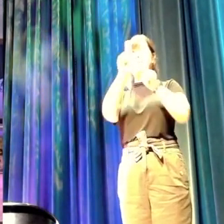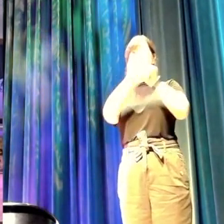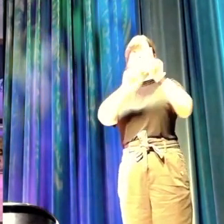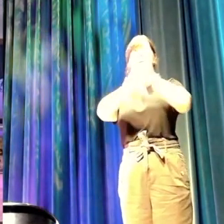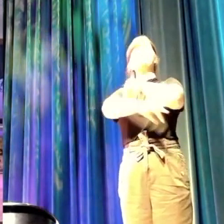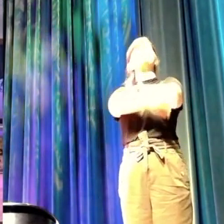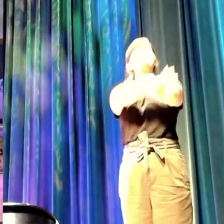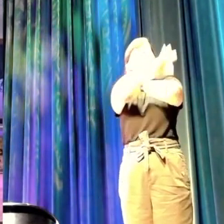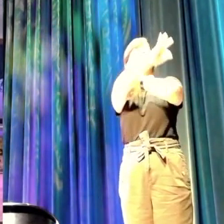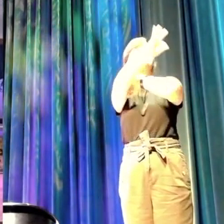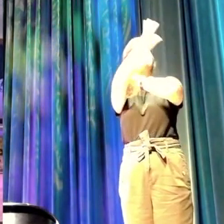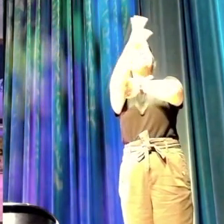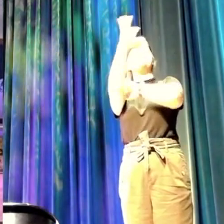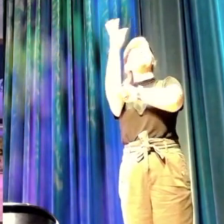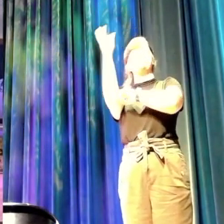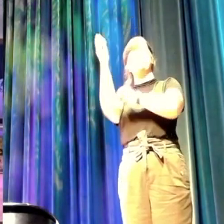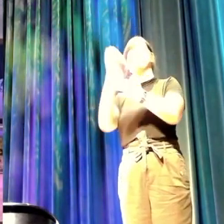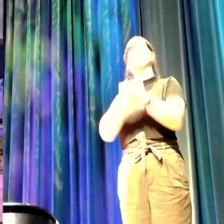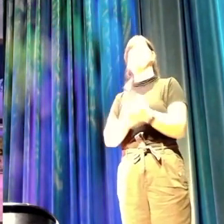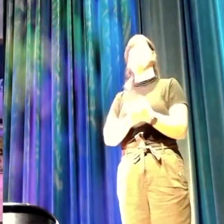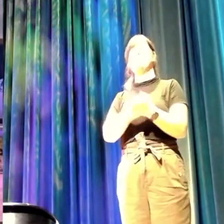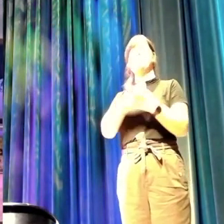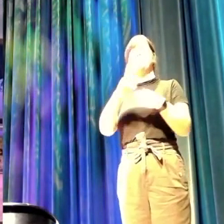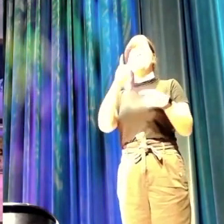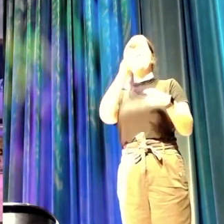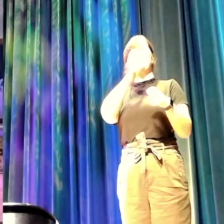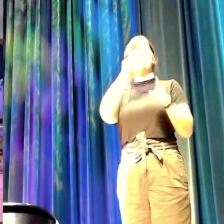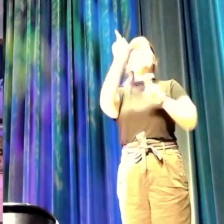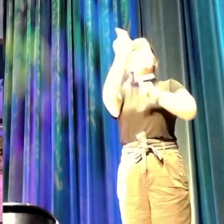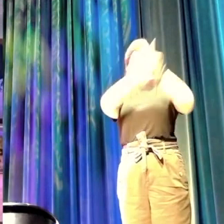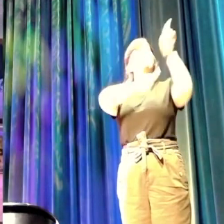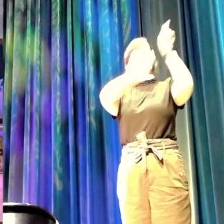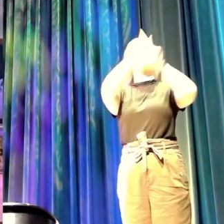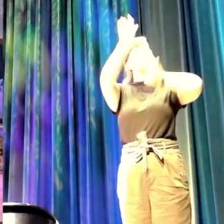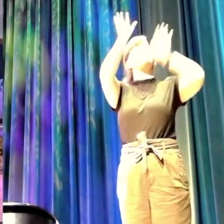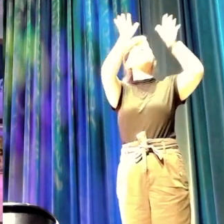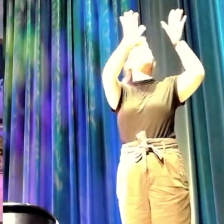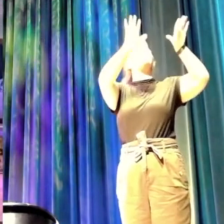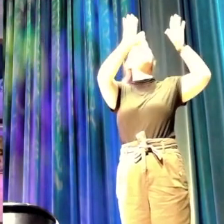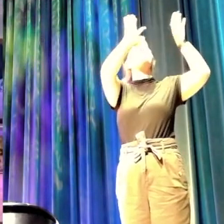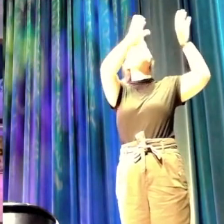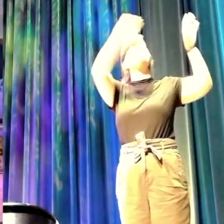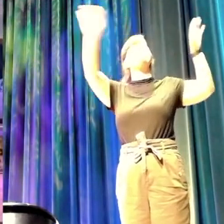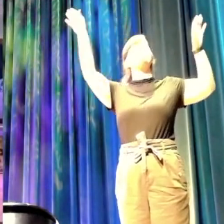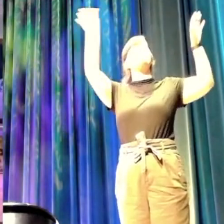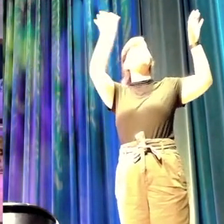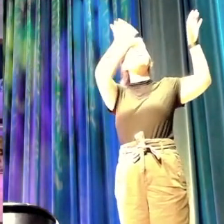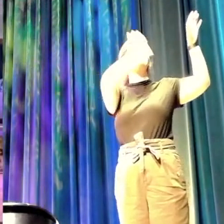Thank you.